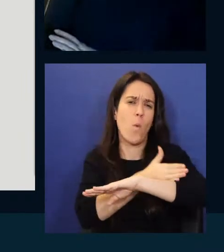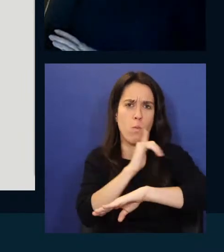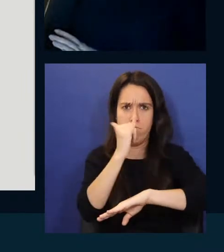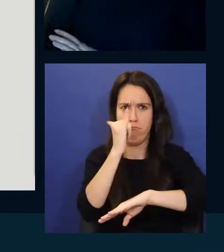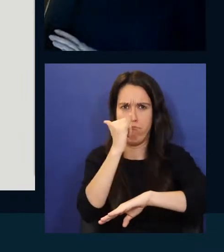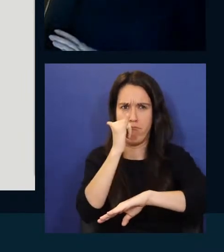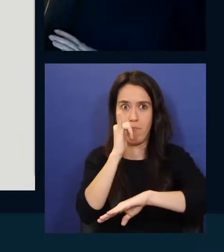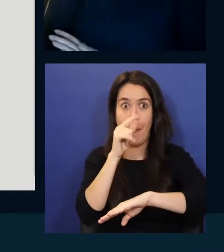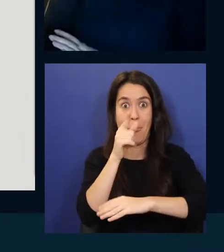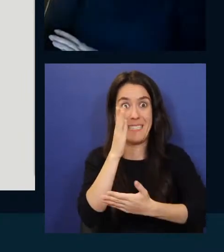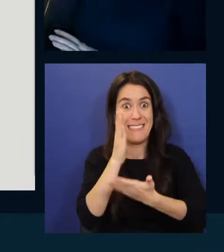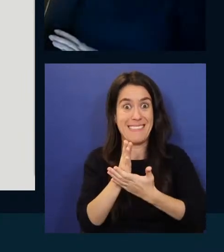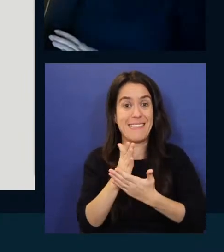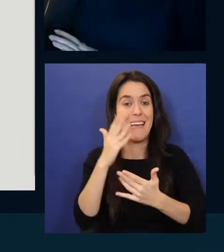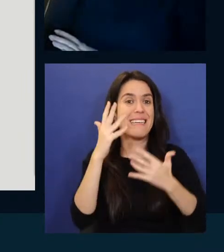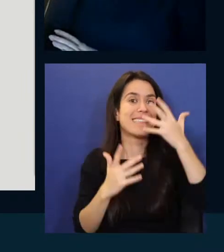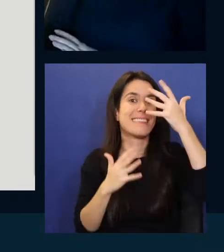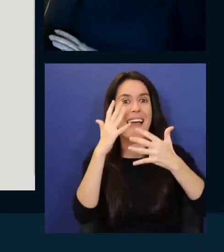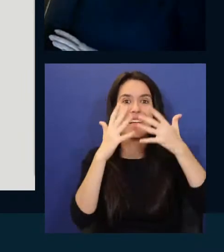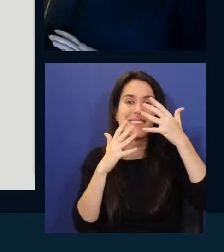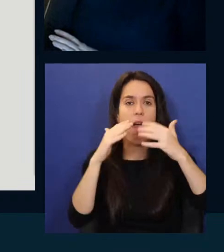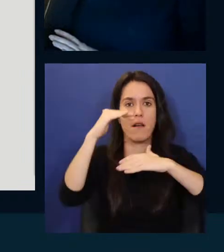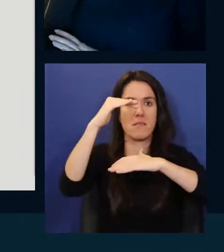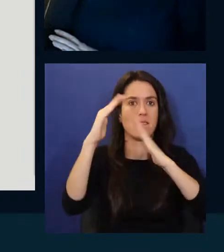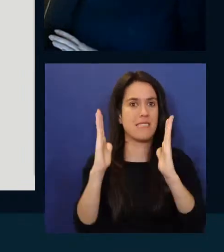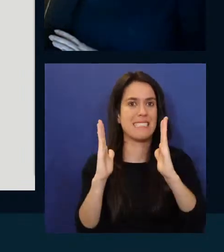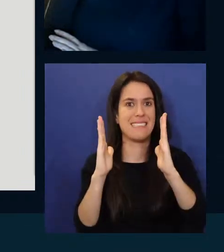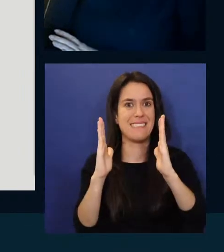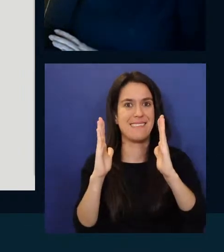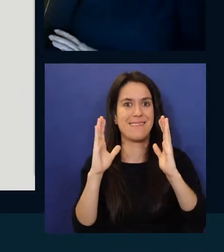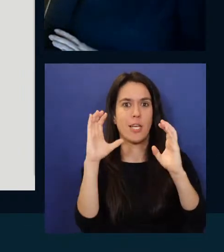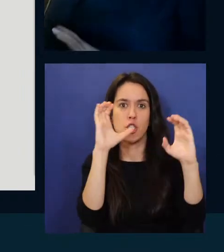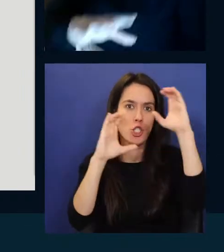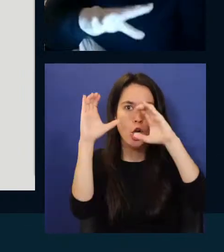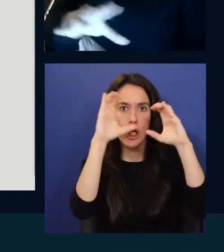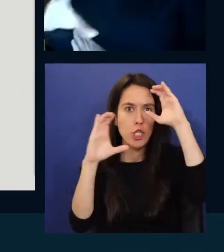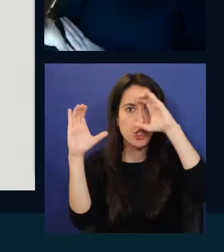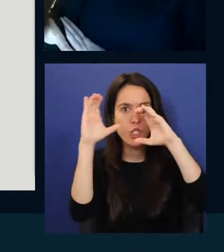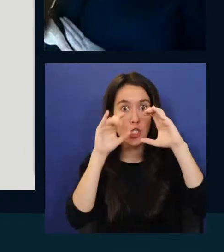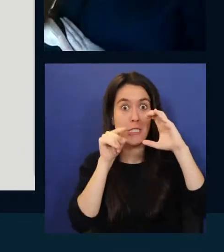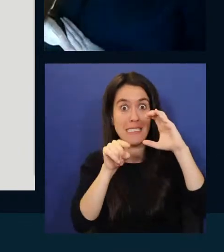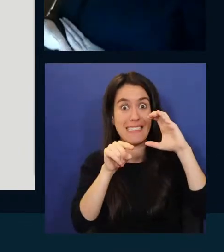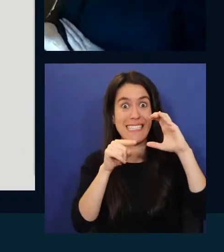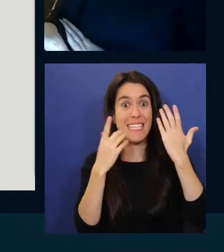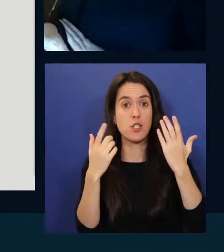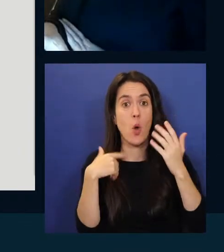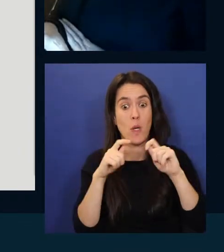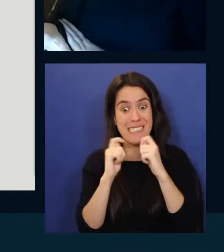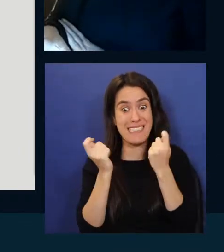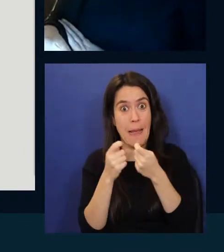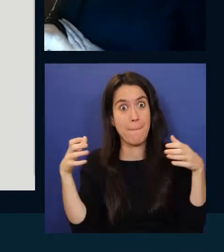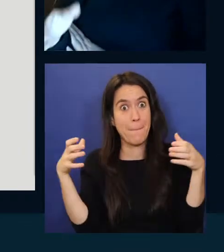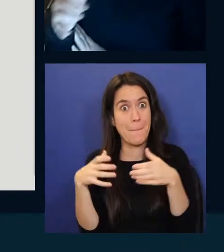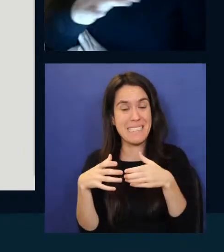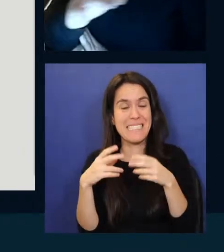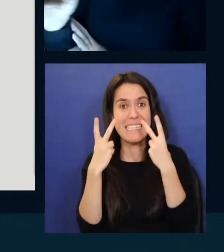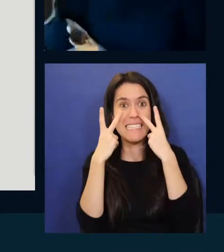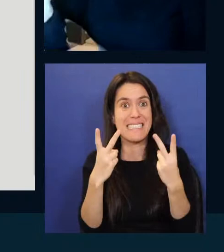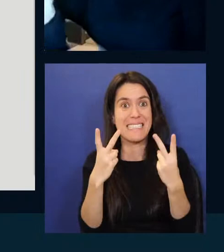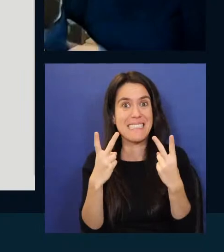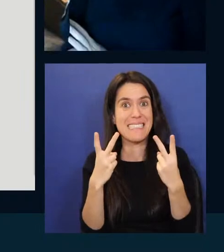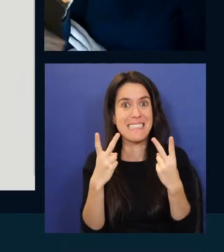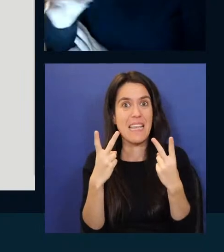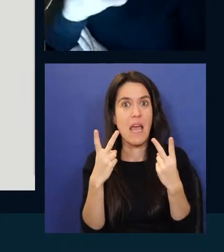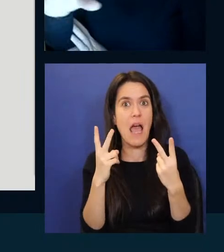is the dataset search experience. So from within Teams, you can see here that you have